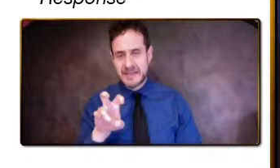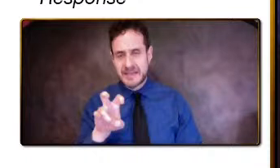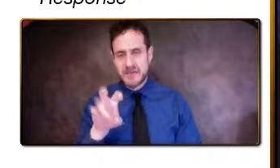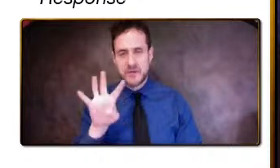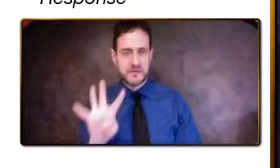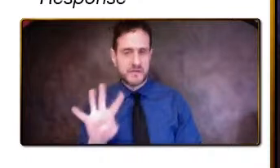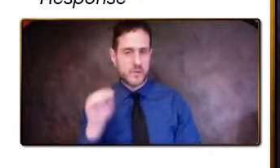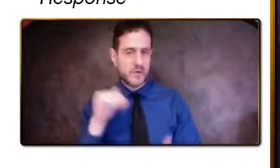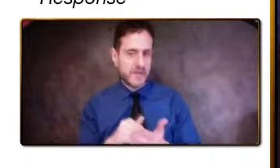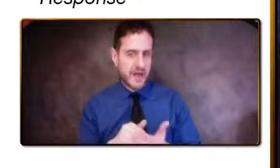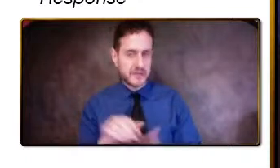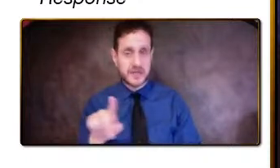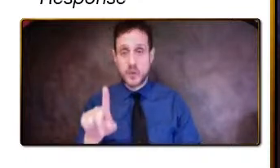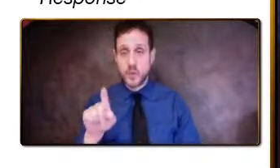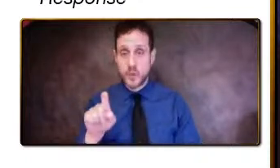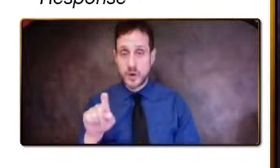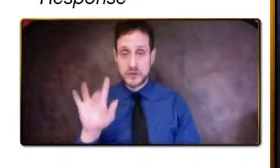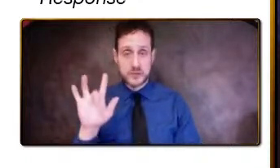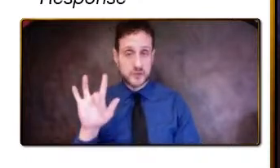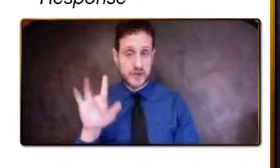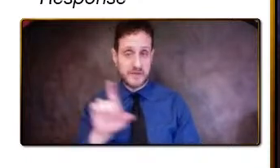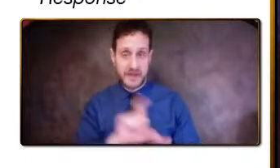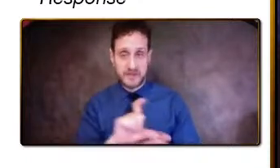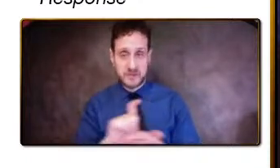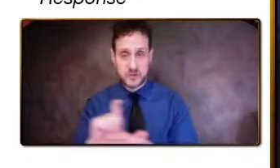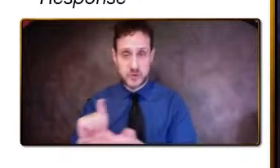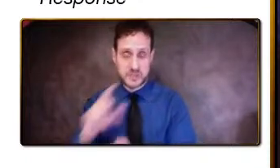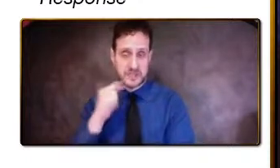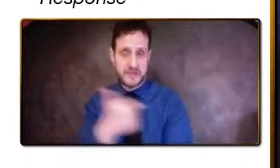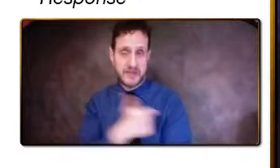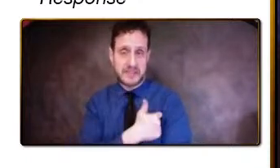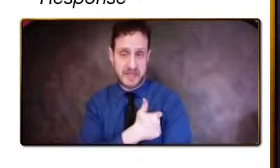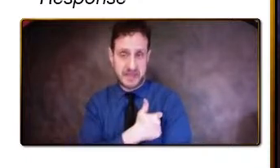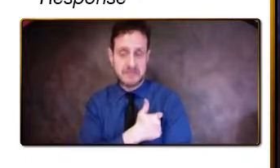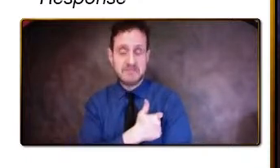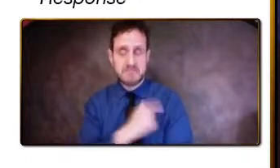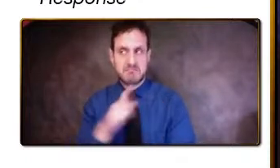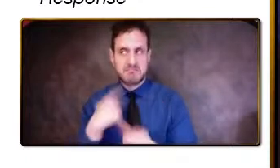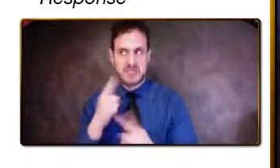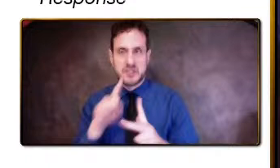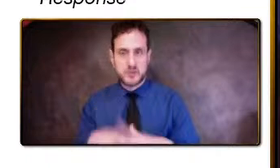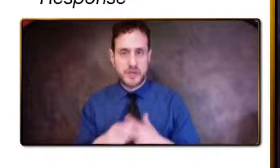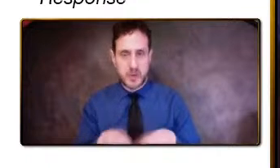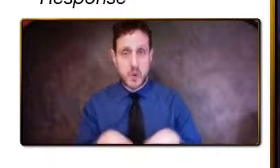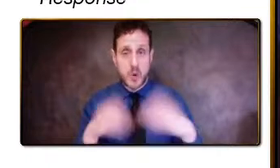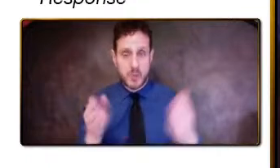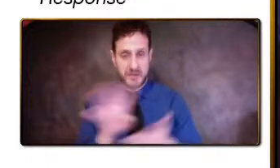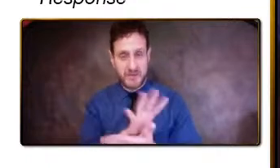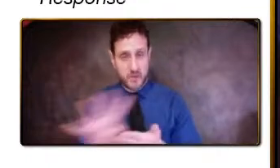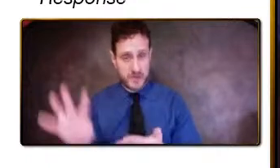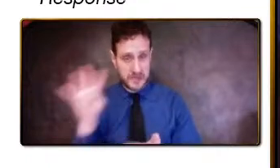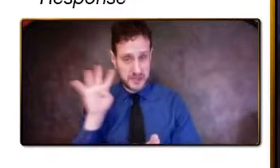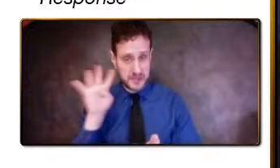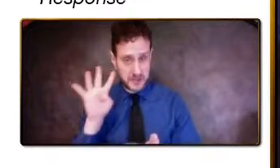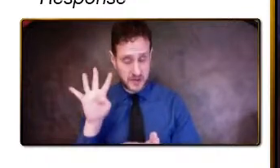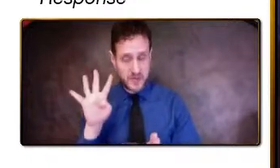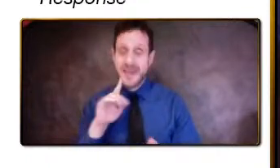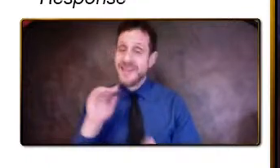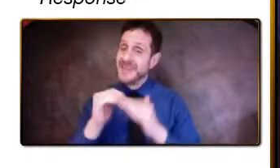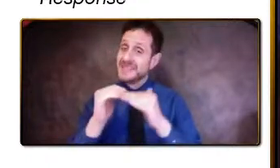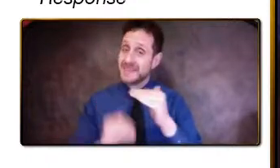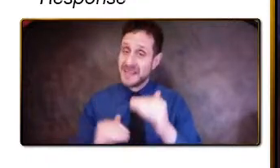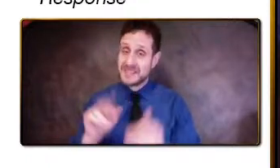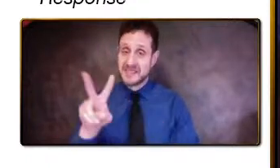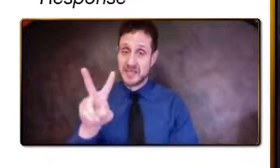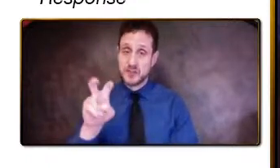704,125 doses since the nationwide vaccine rollout about 4 weeks ago. That's less than 200,000 doses